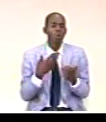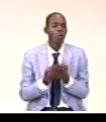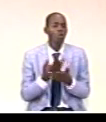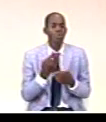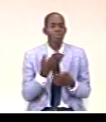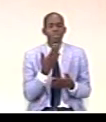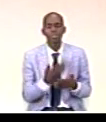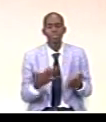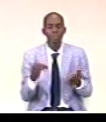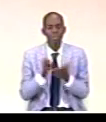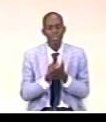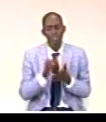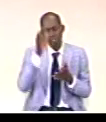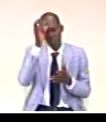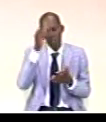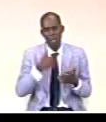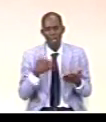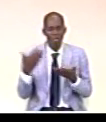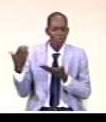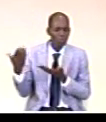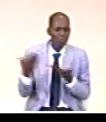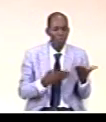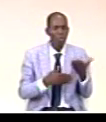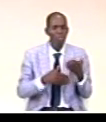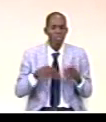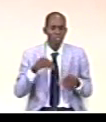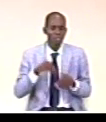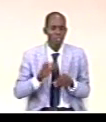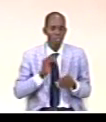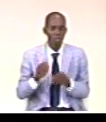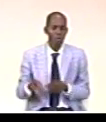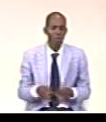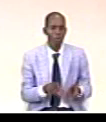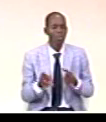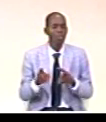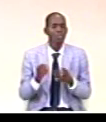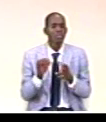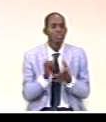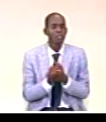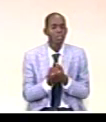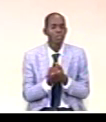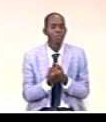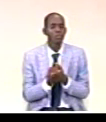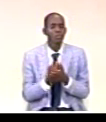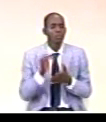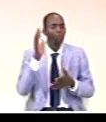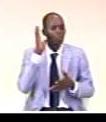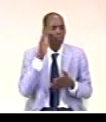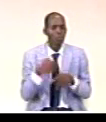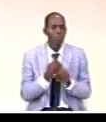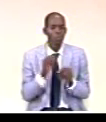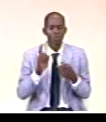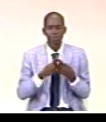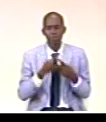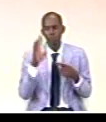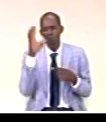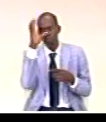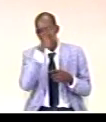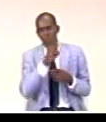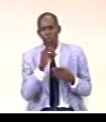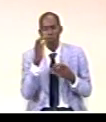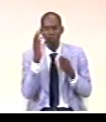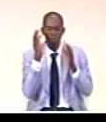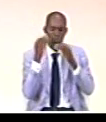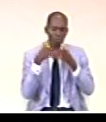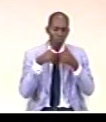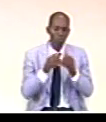our journey, those things that the devil has brought along our way, that God has caused us to lose focus. I pray, Father, you will take it